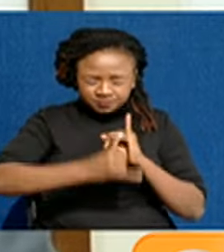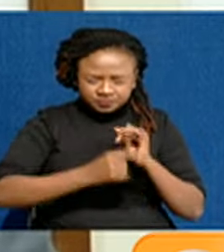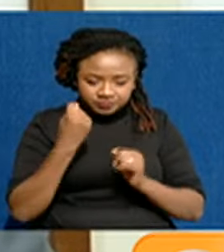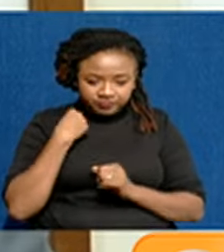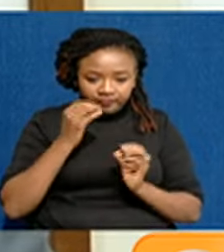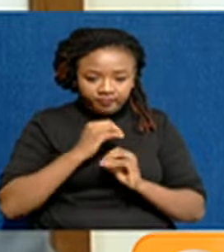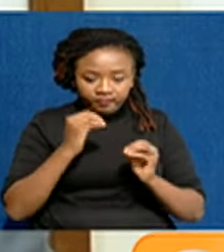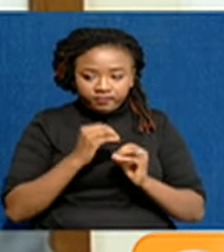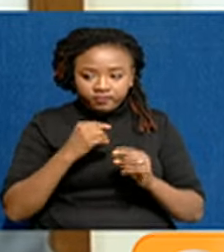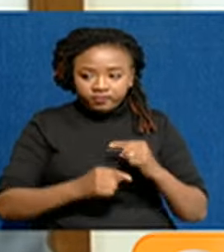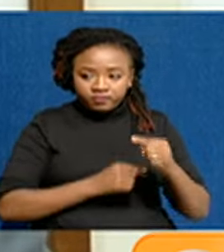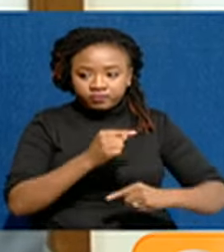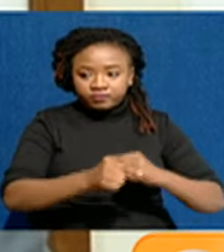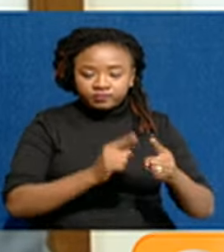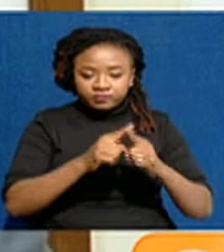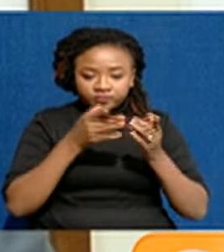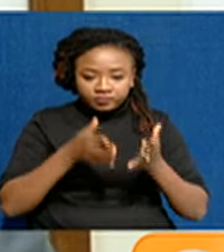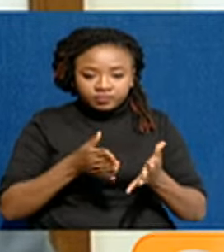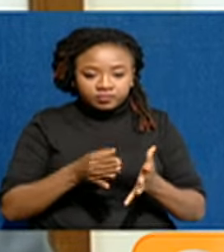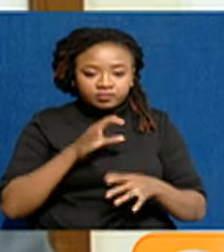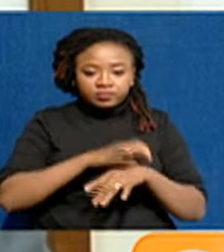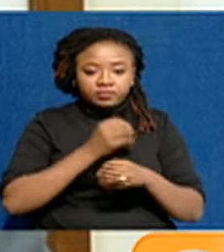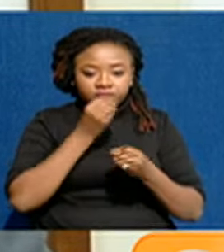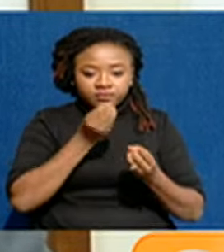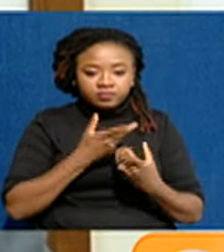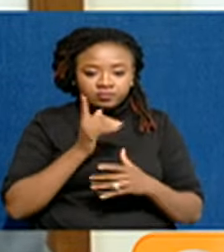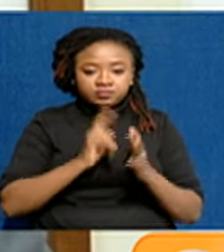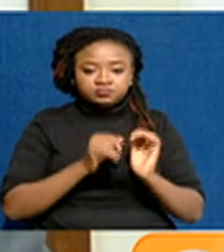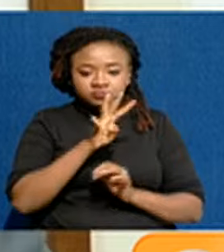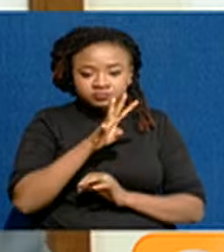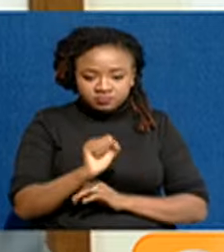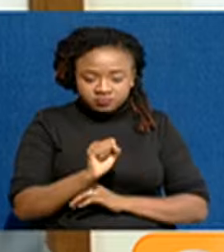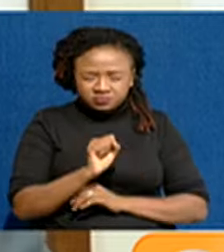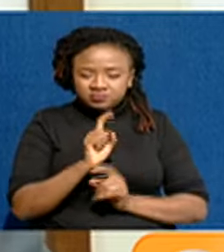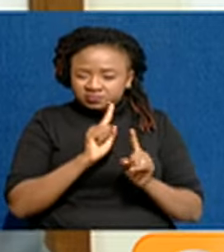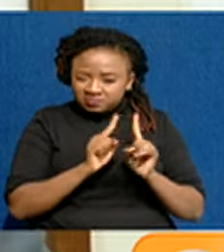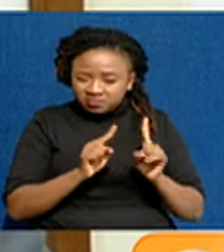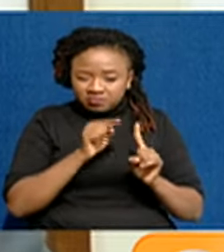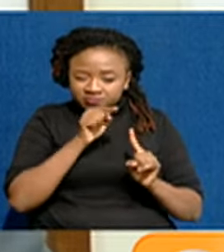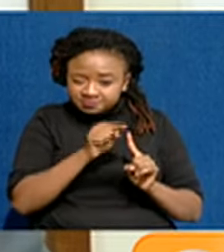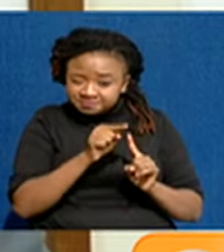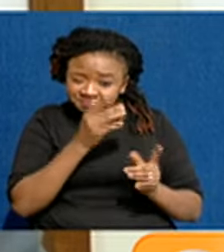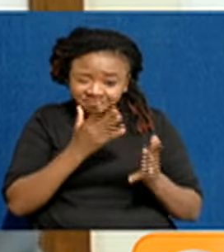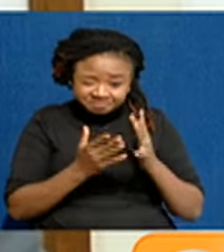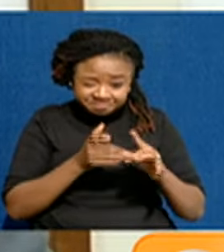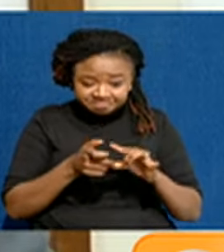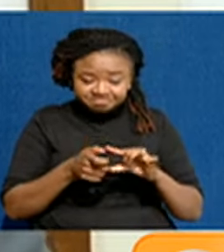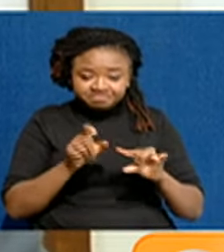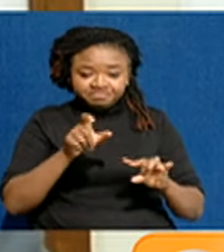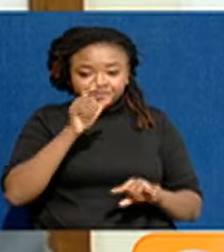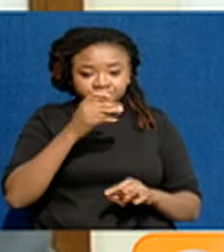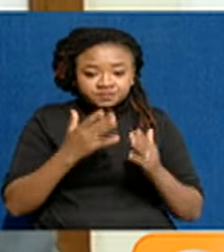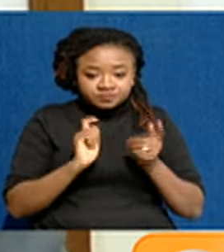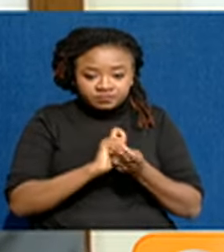the official number now that we have is 45. But 45. This is may bound to change